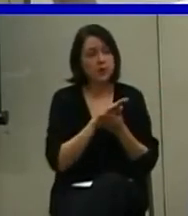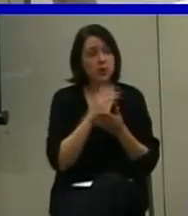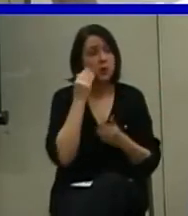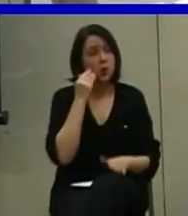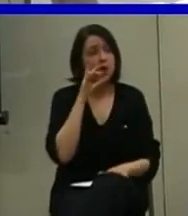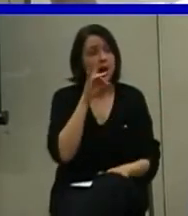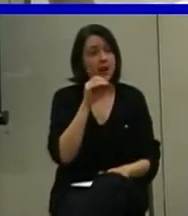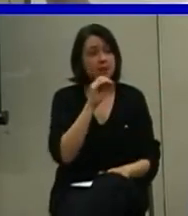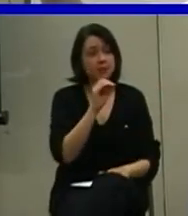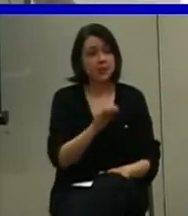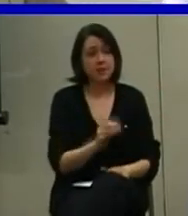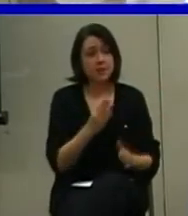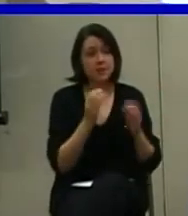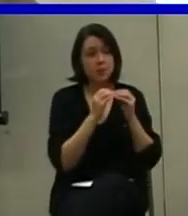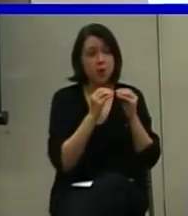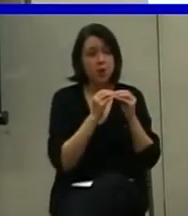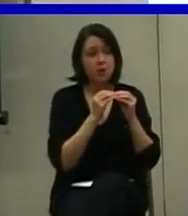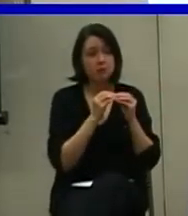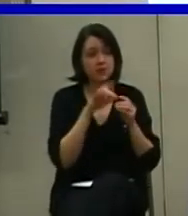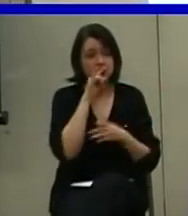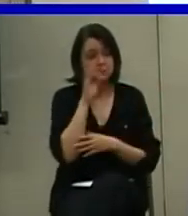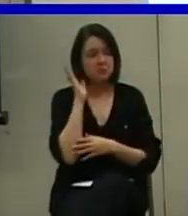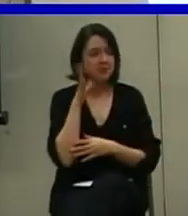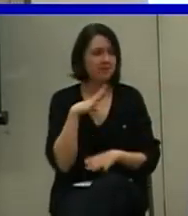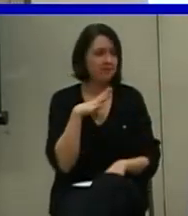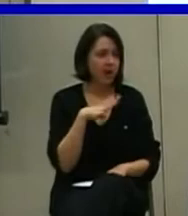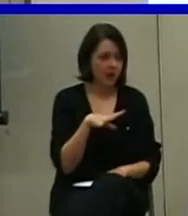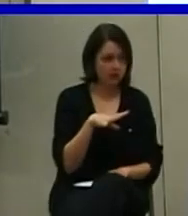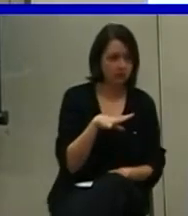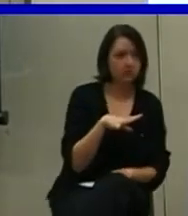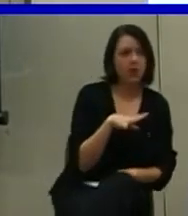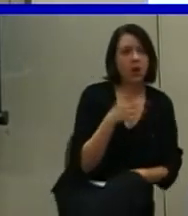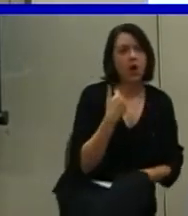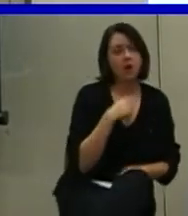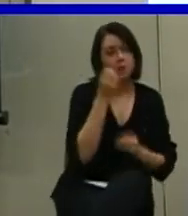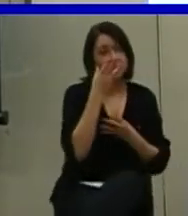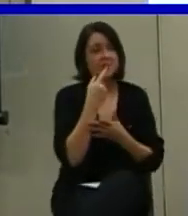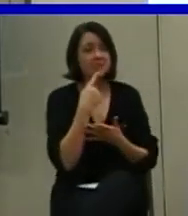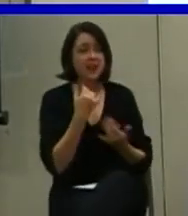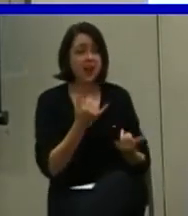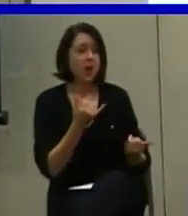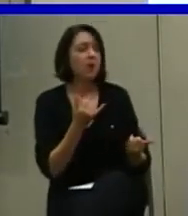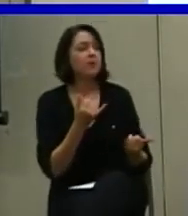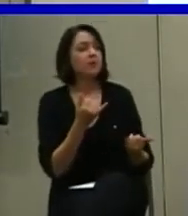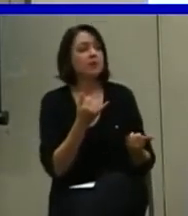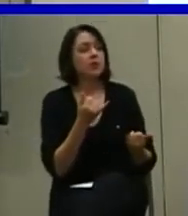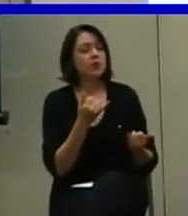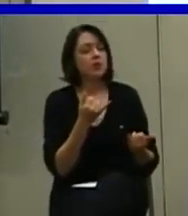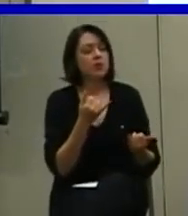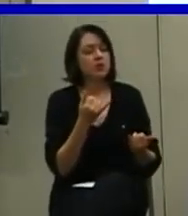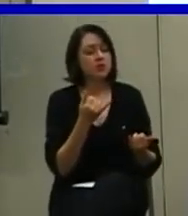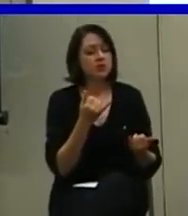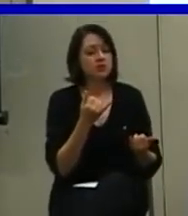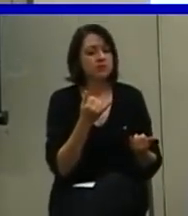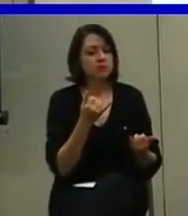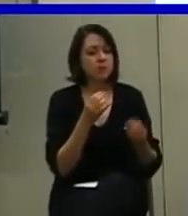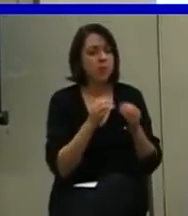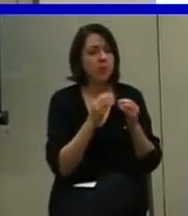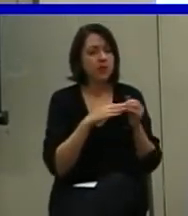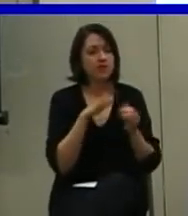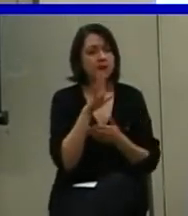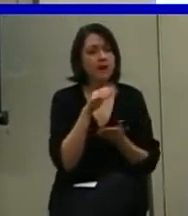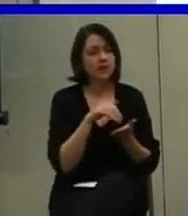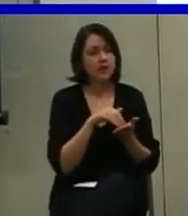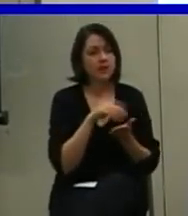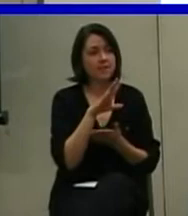80% or more of your kids will do fine. In fact, our data says right now, from over